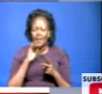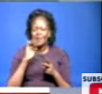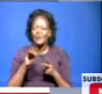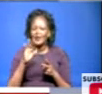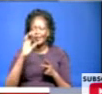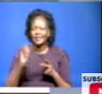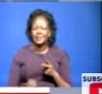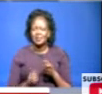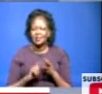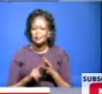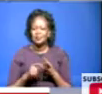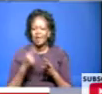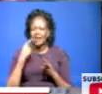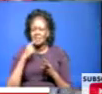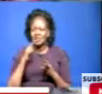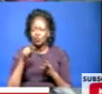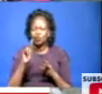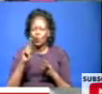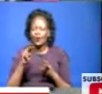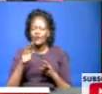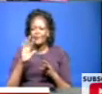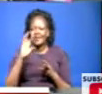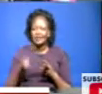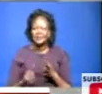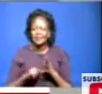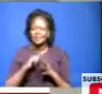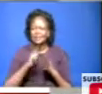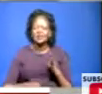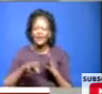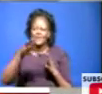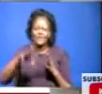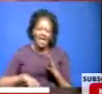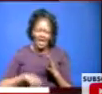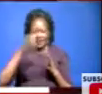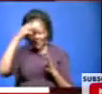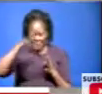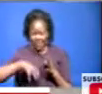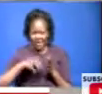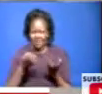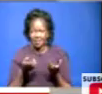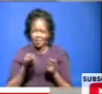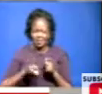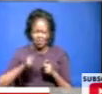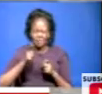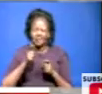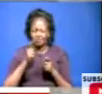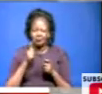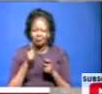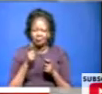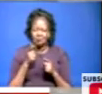3.5% and carrot 2.5%. The price of matatu fare, taxi fare, among others, increased marginally